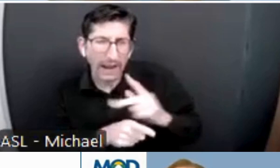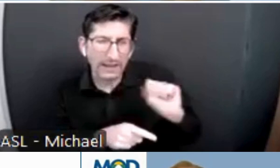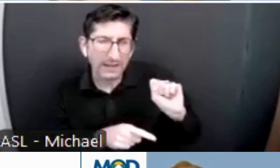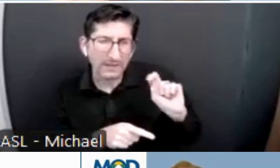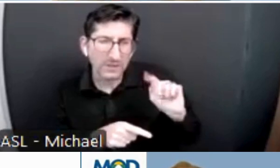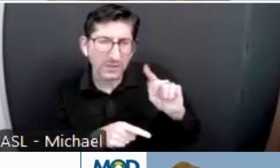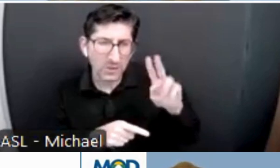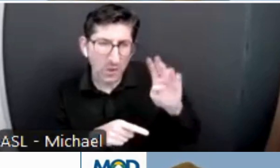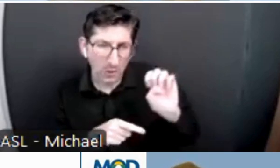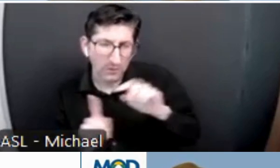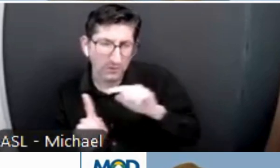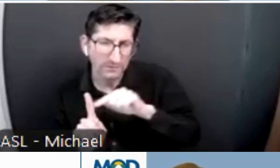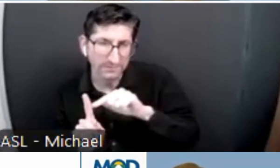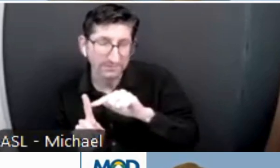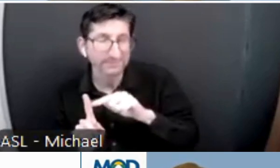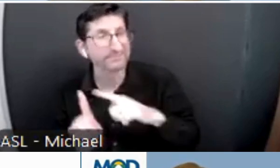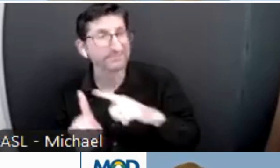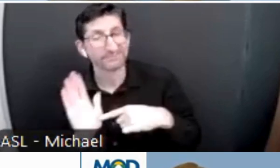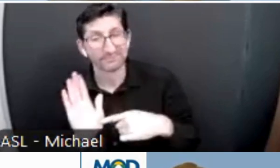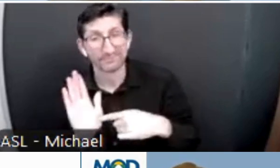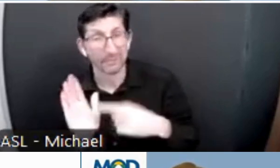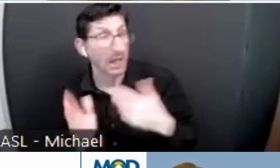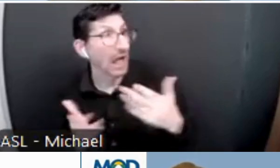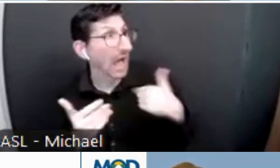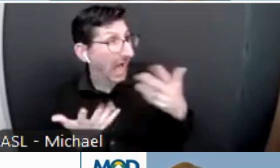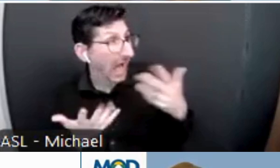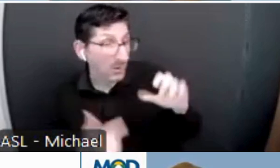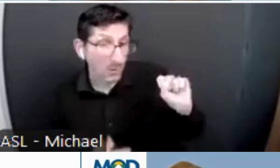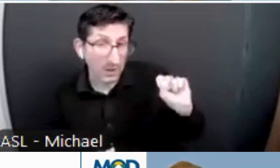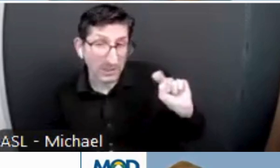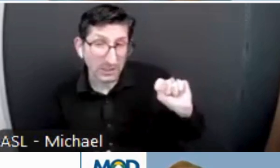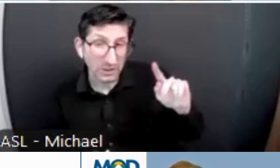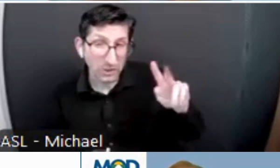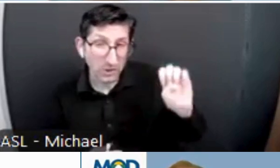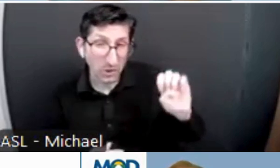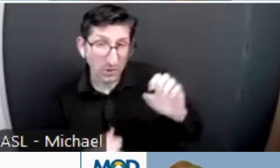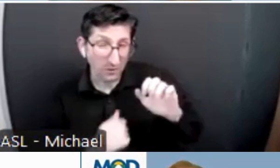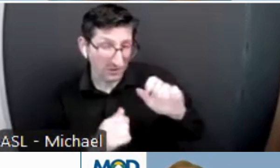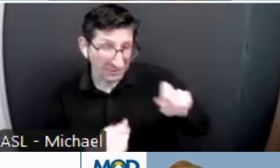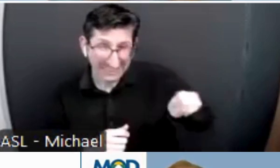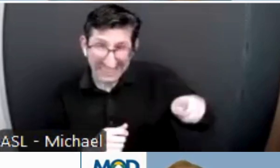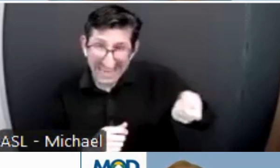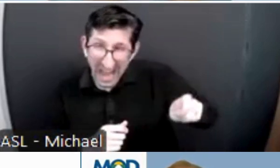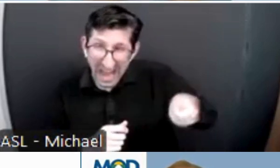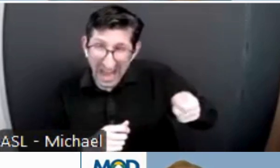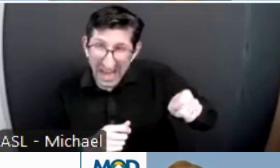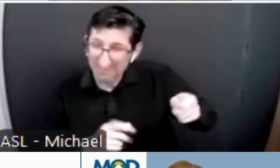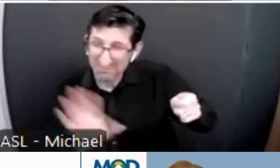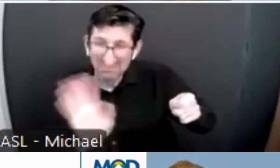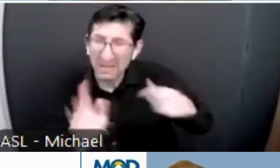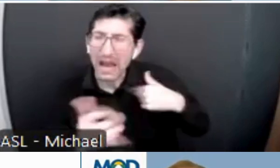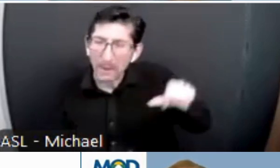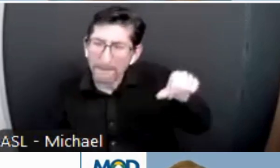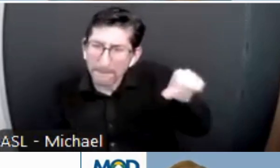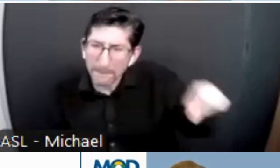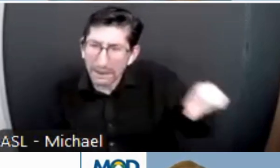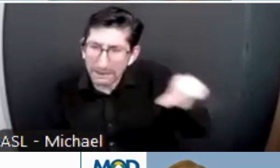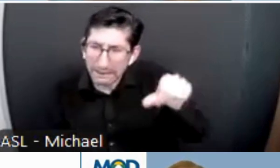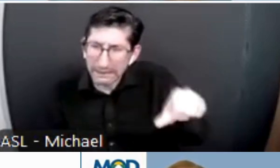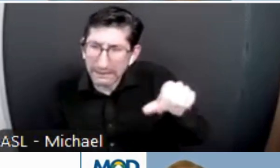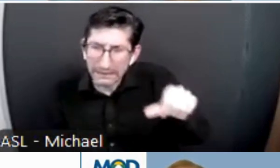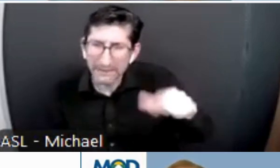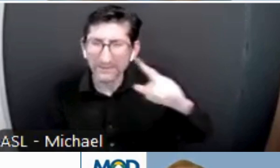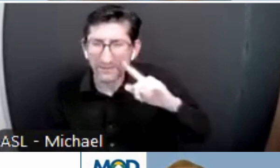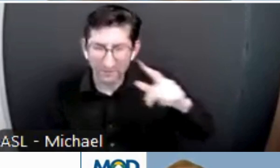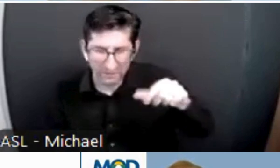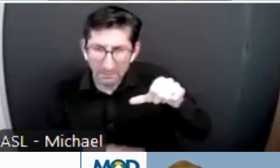like, I'm looking for a stove with push buttons. So that would be clarifying, so that she doesn't get another